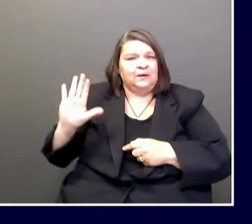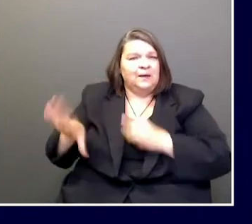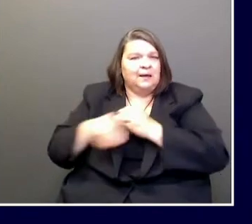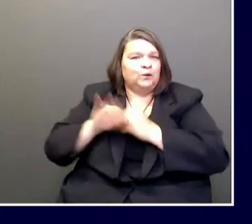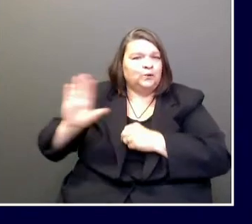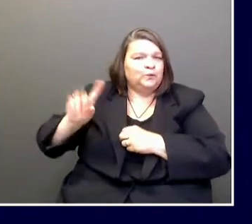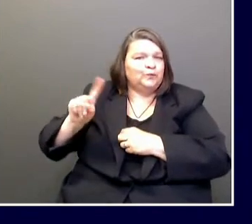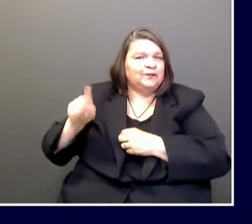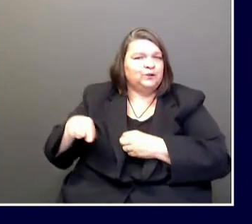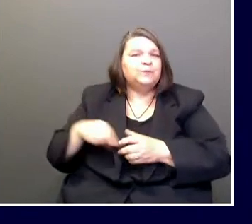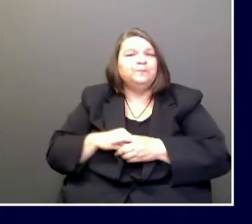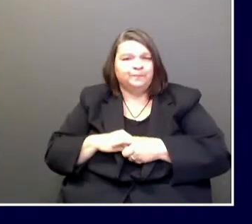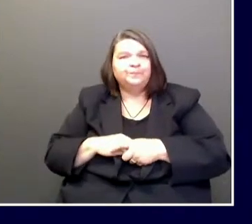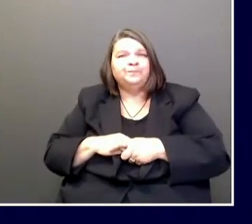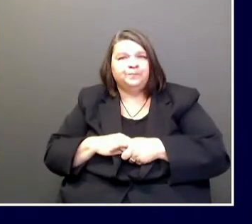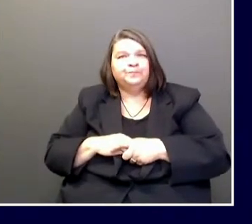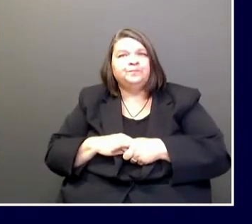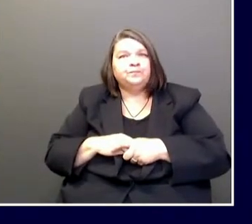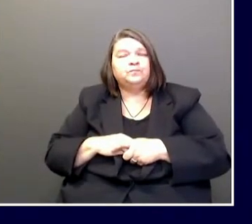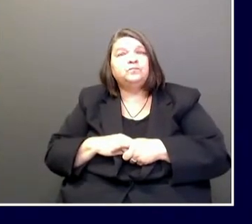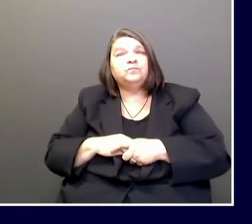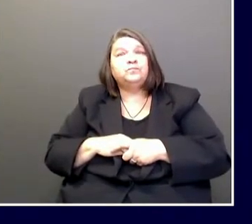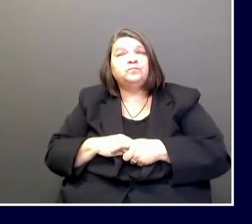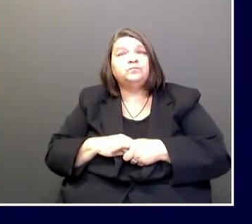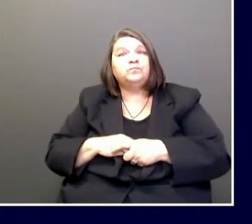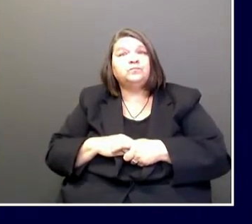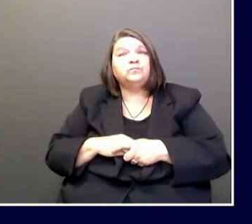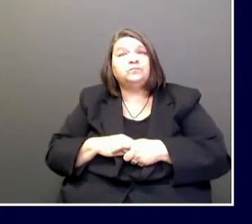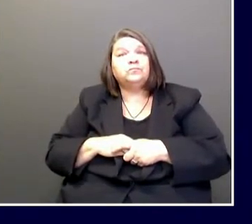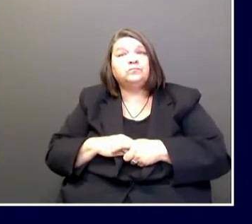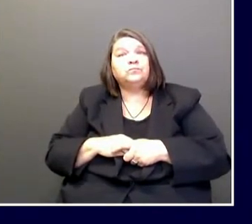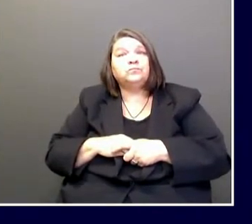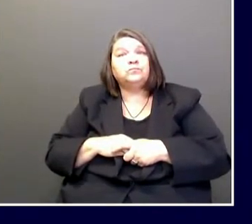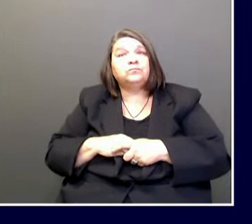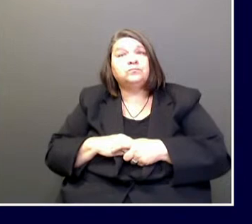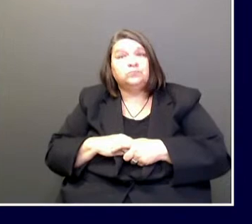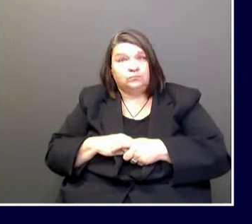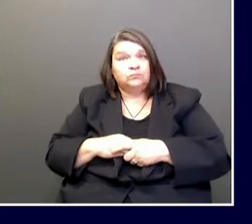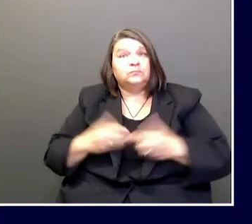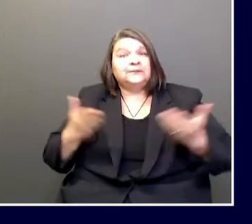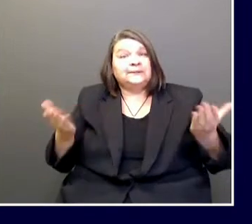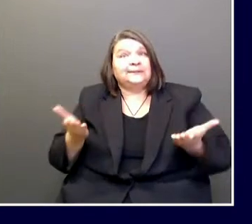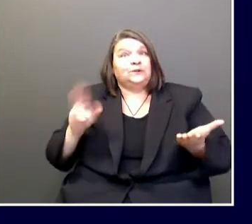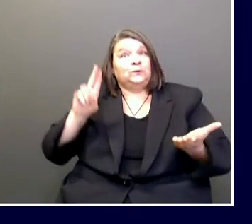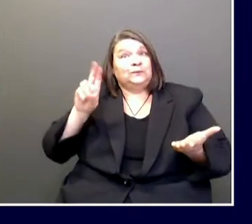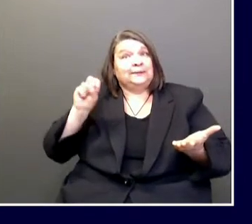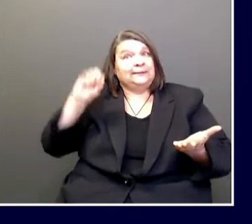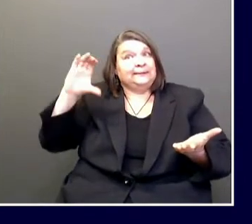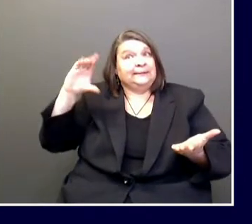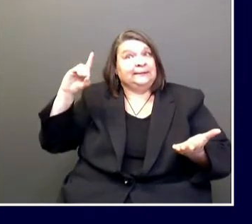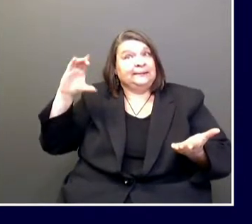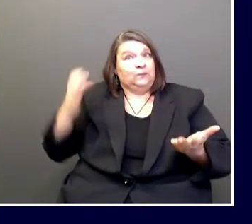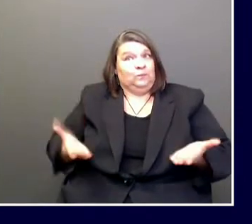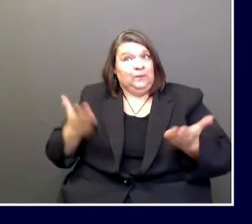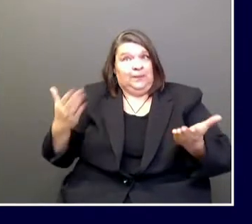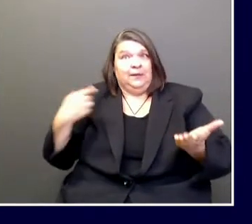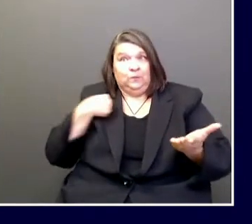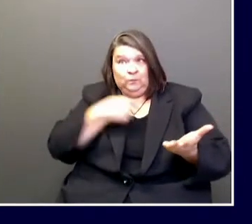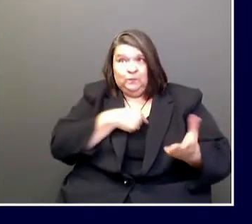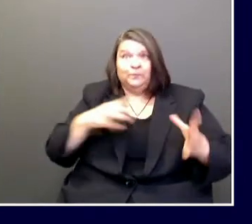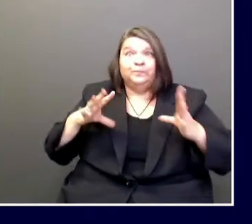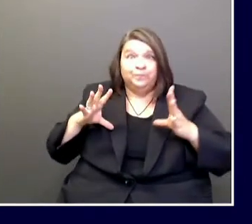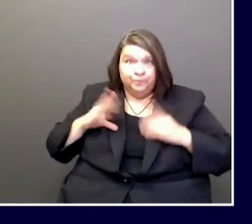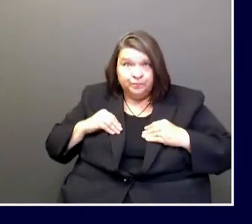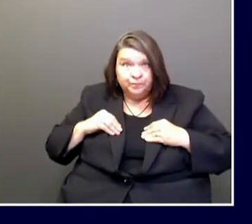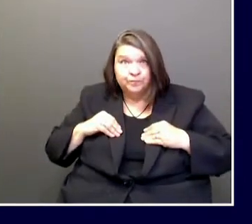about, even though you adopted what the US CDC is recommending, why not just ask people to wear masks